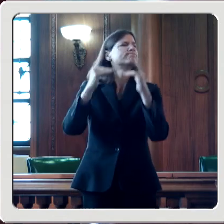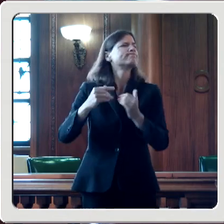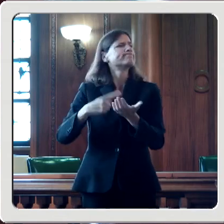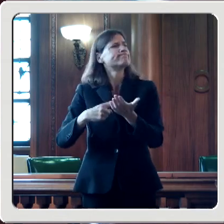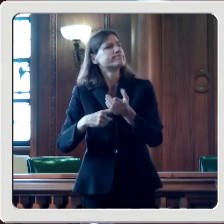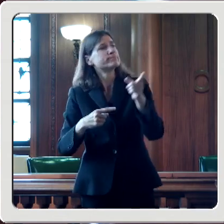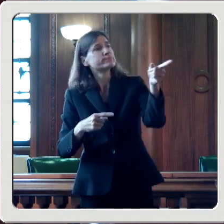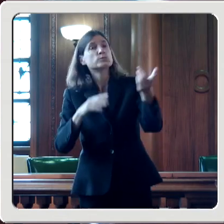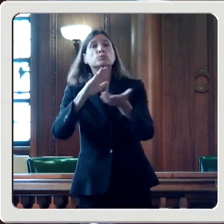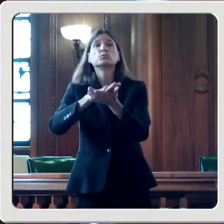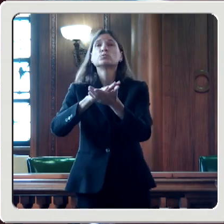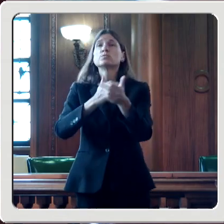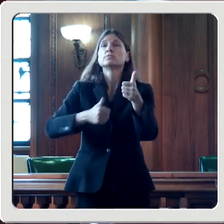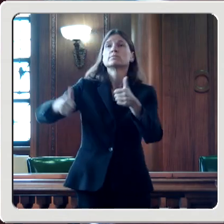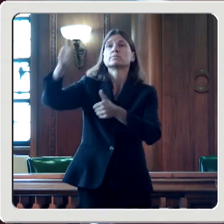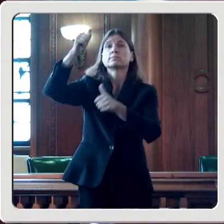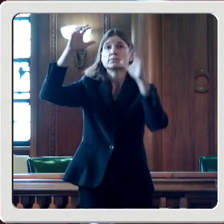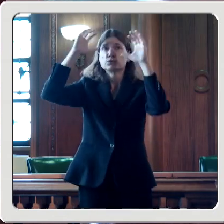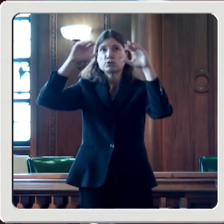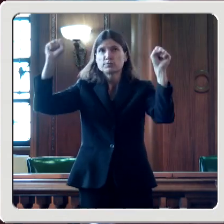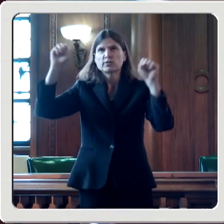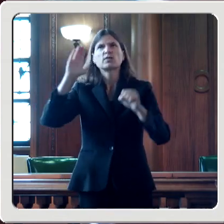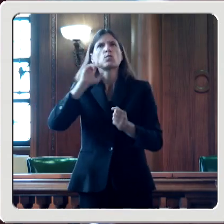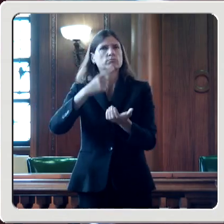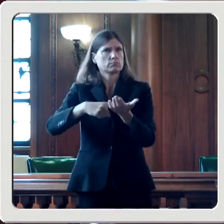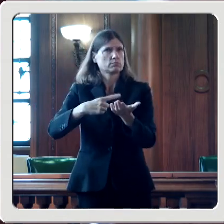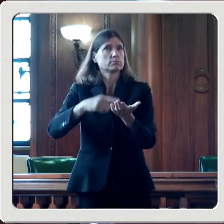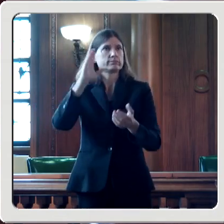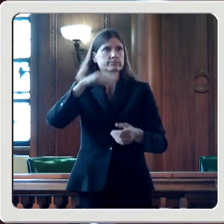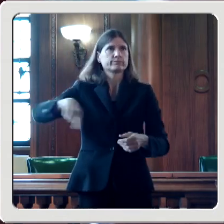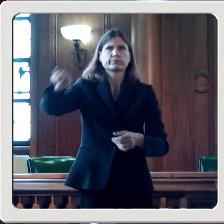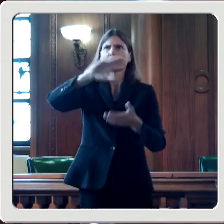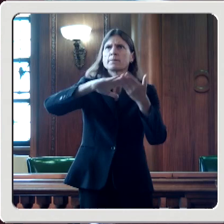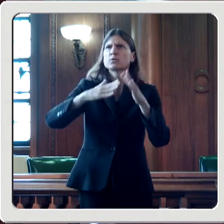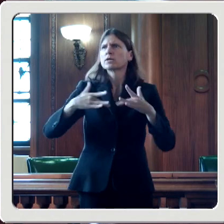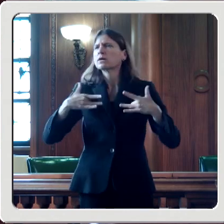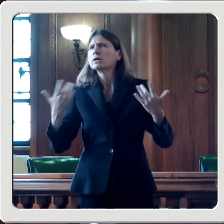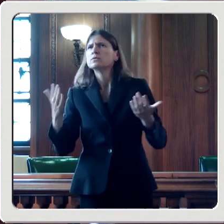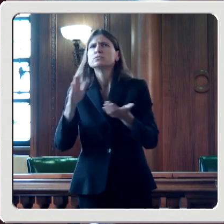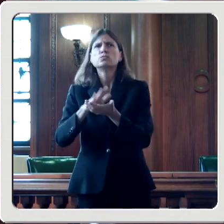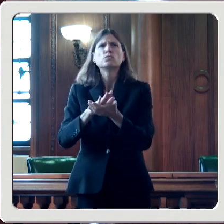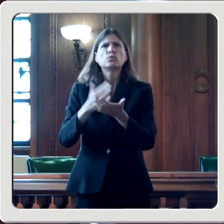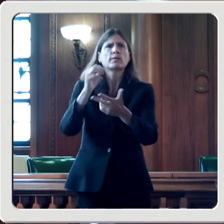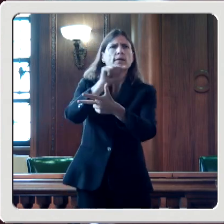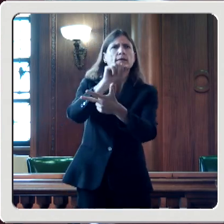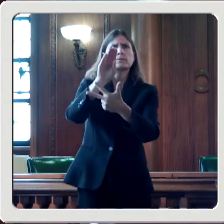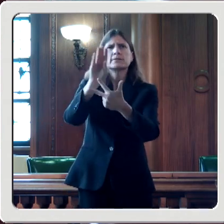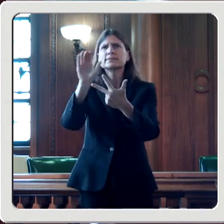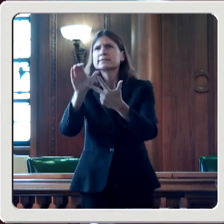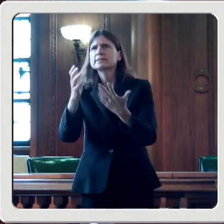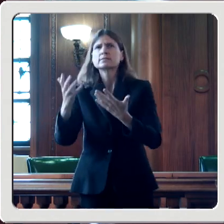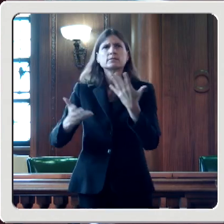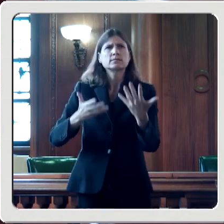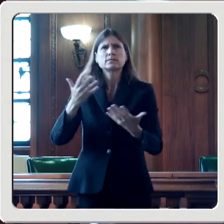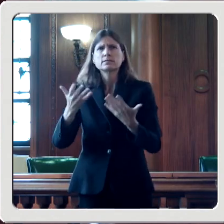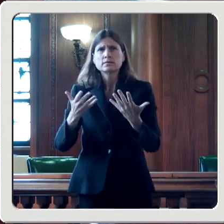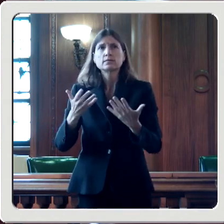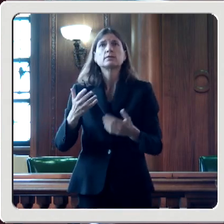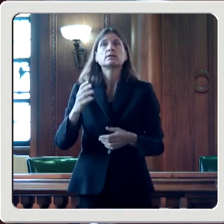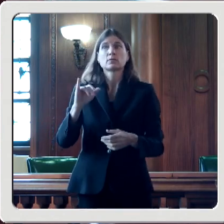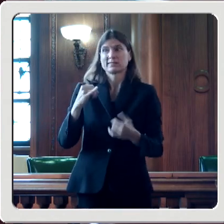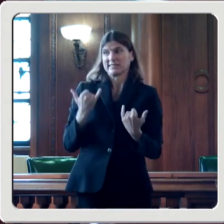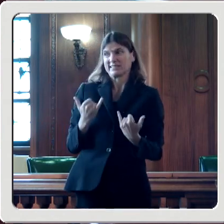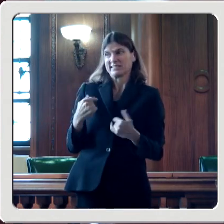on that, and professional development started today remotely with all our teachers and administrators